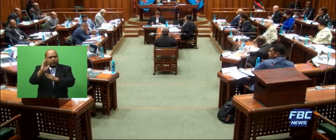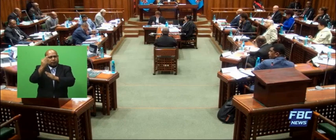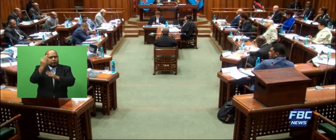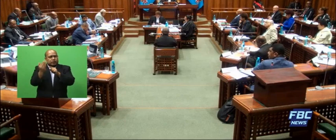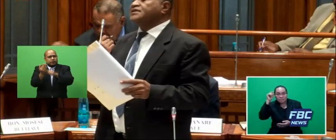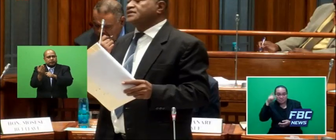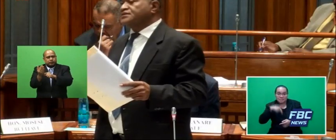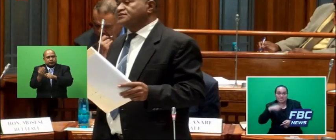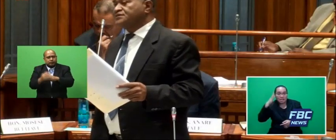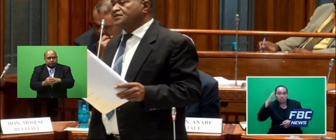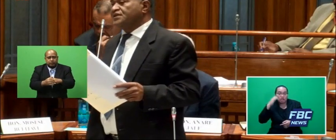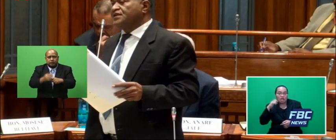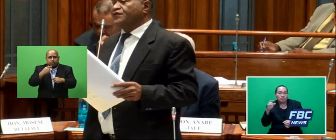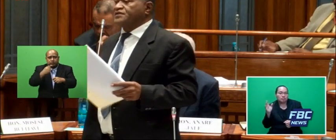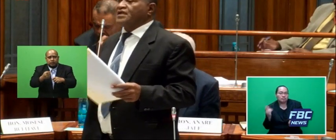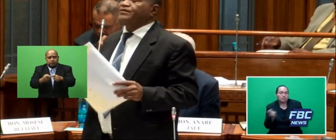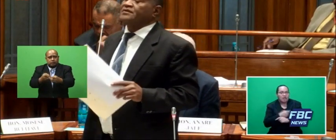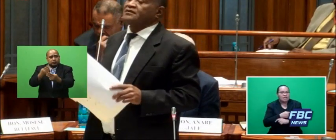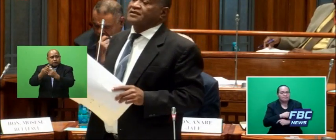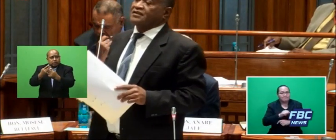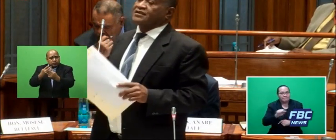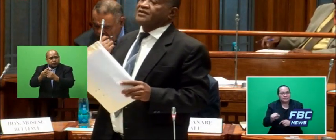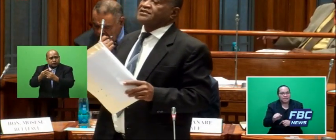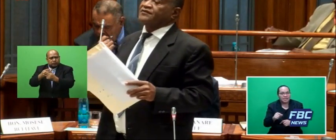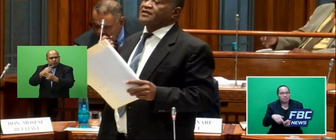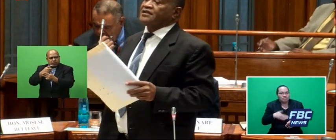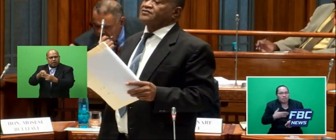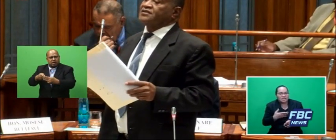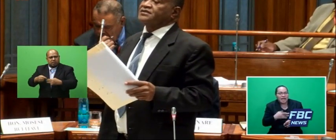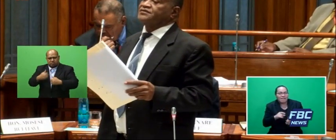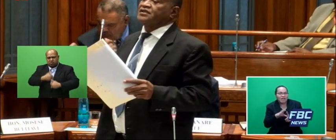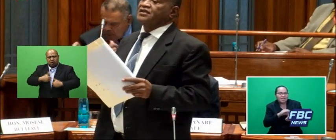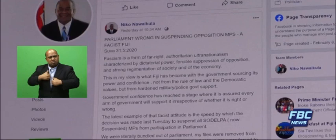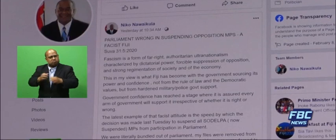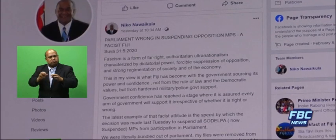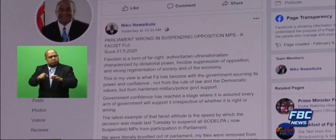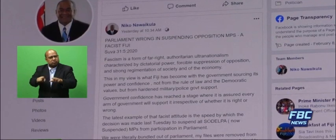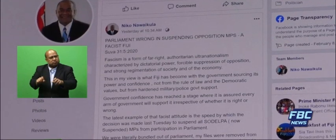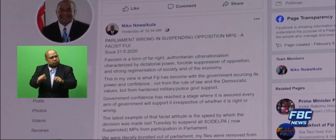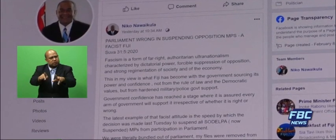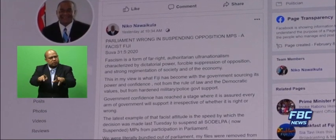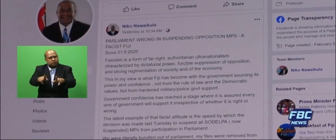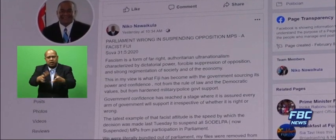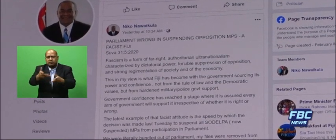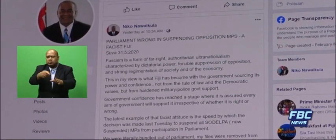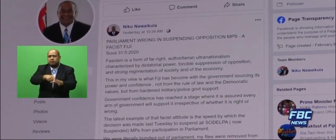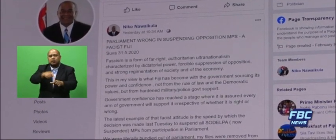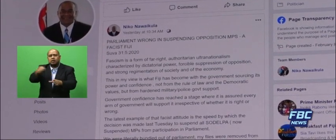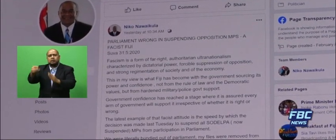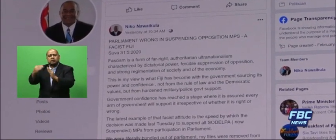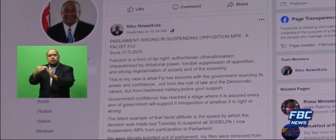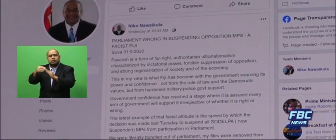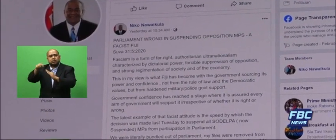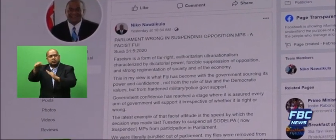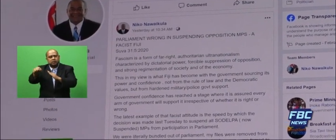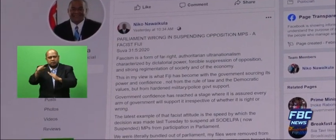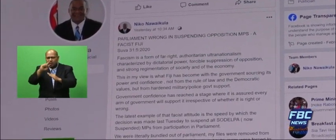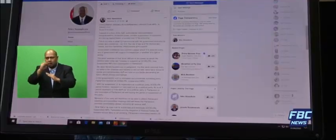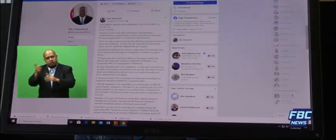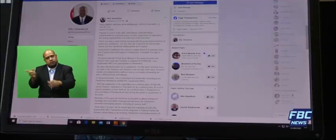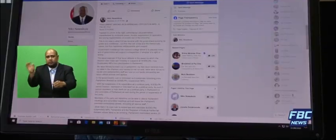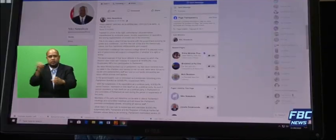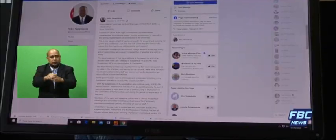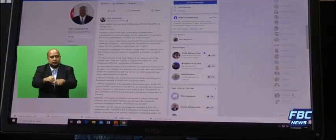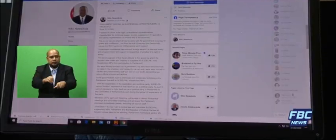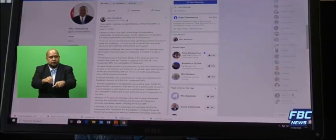also been cautioned he does not enjoy parliamentary privilege for statements outside of the House and he can be held accountable. Edwin